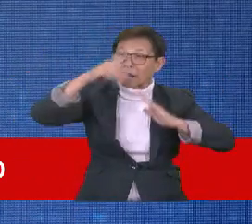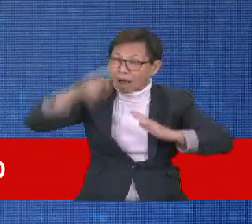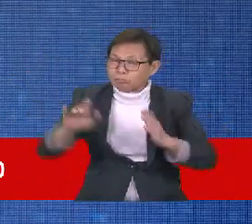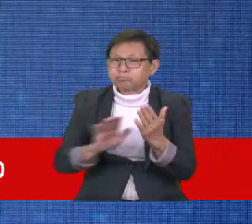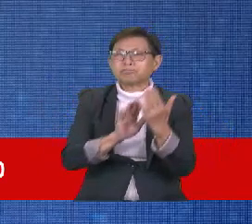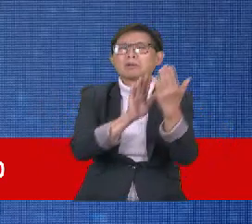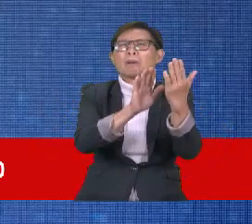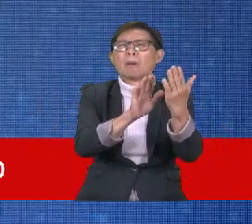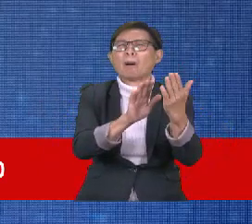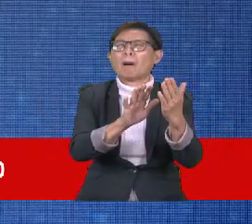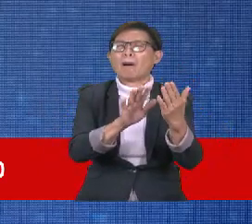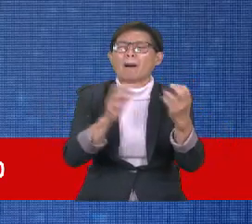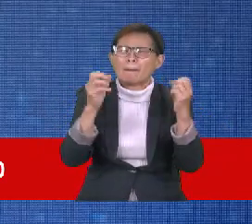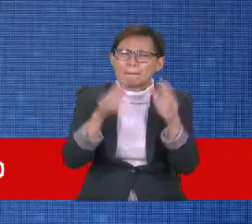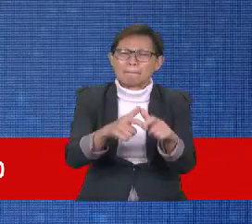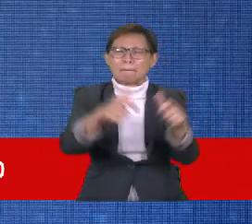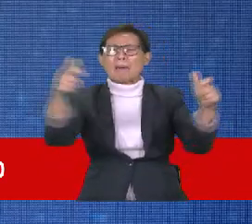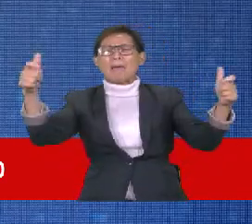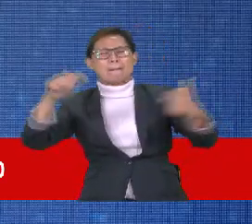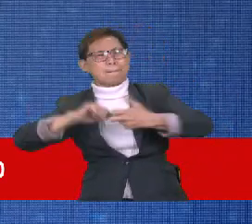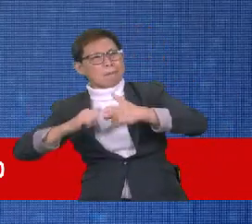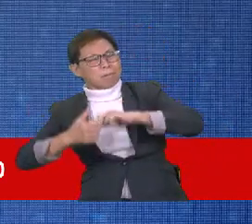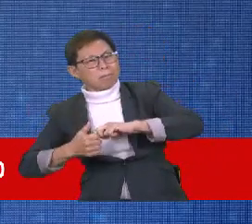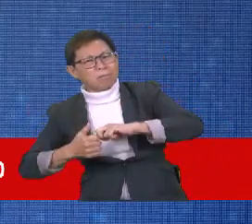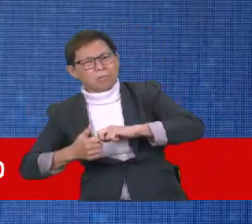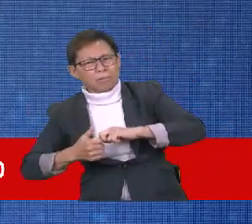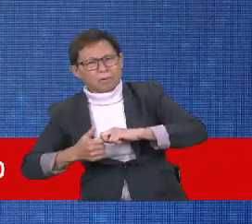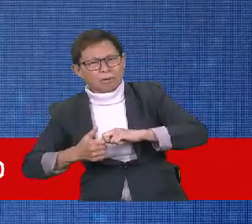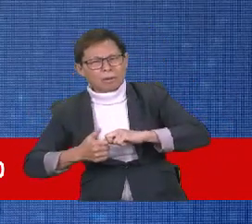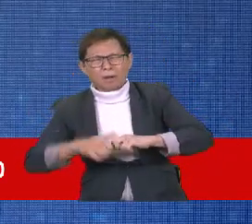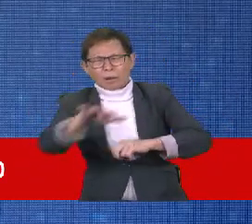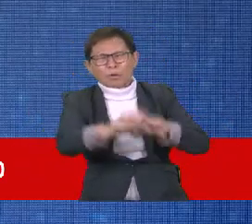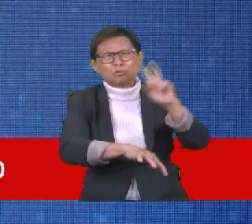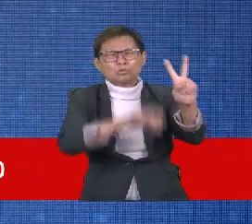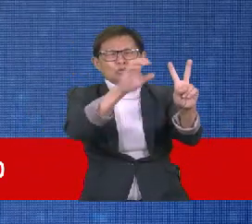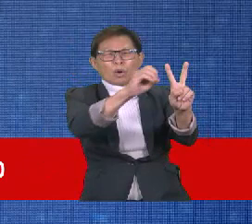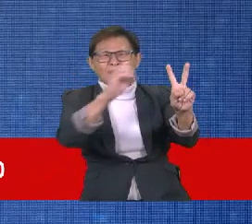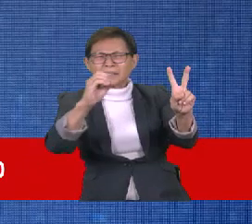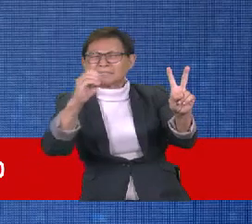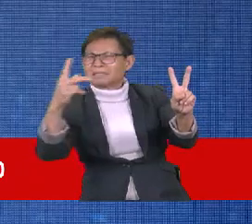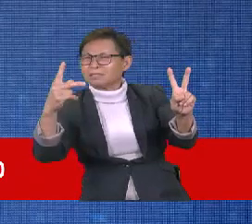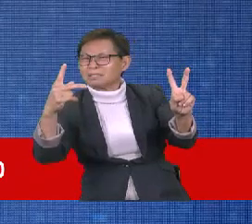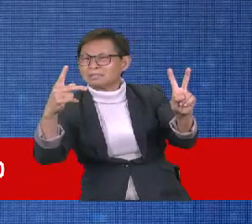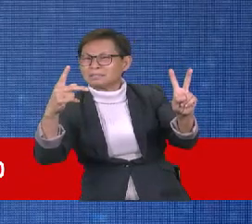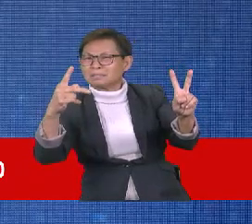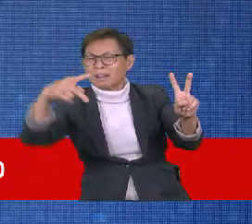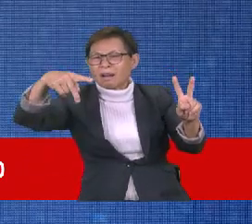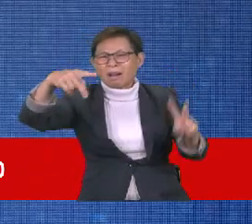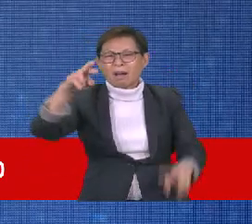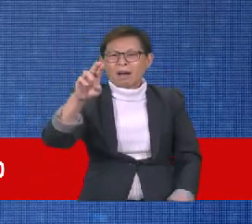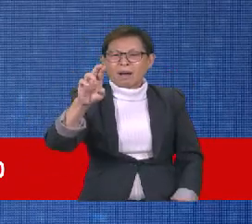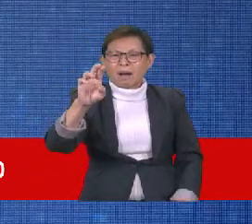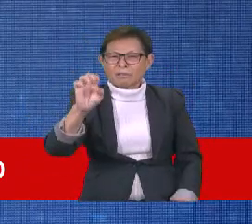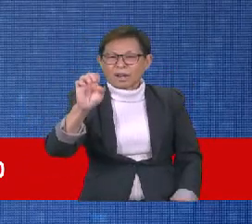face a major problem of close to 200,000 refugees, most